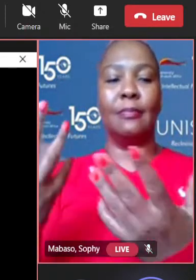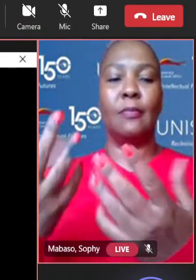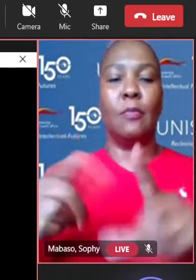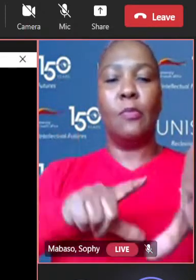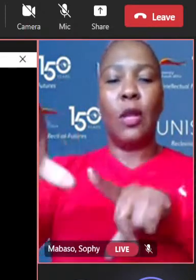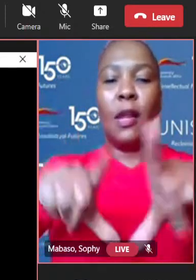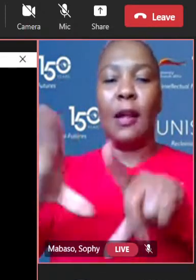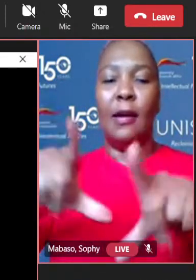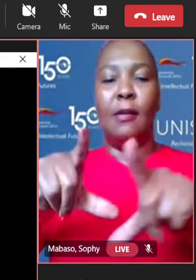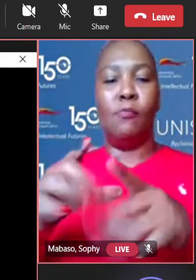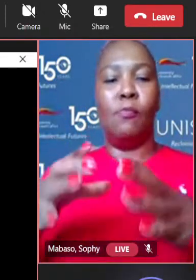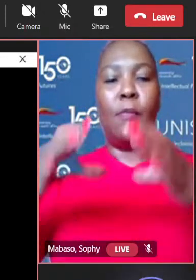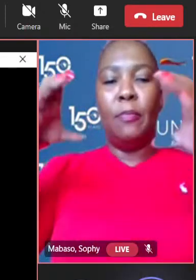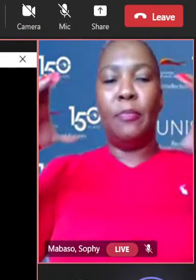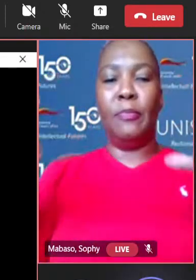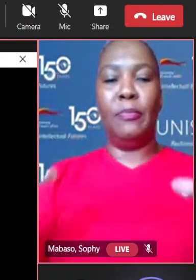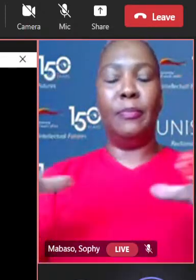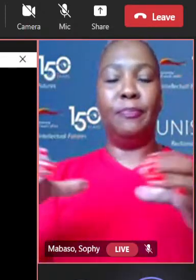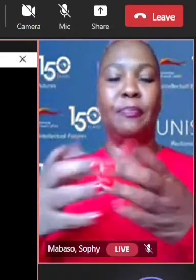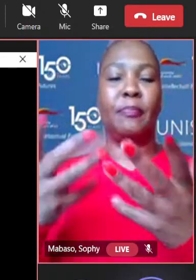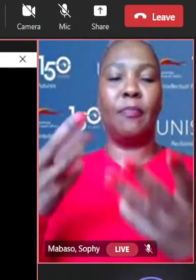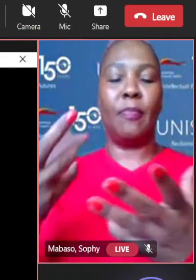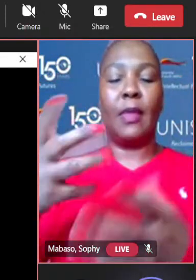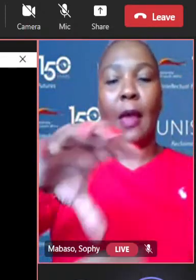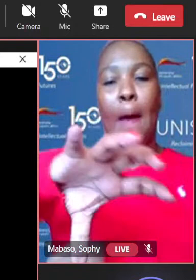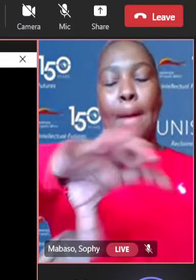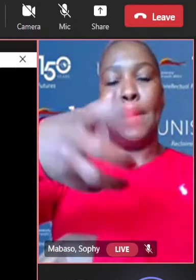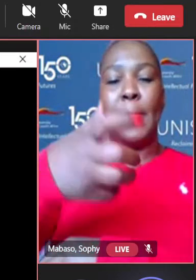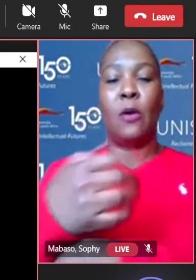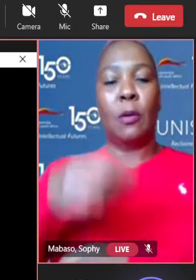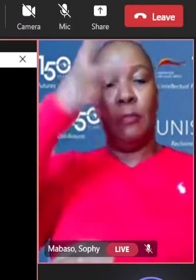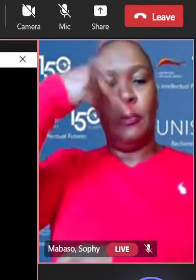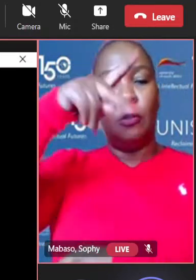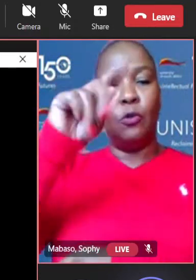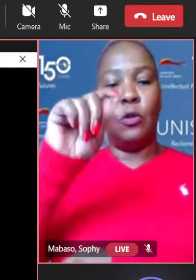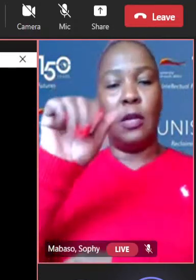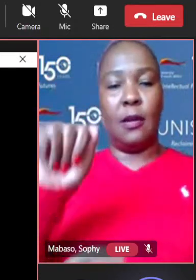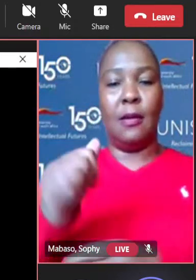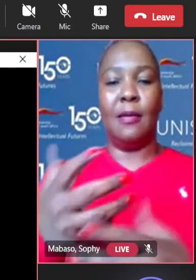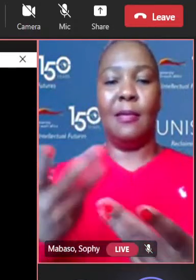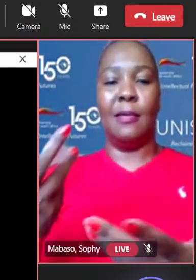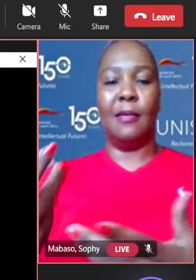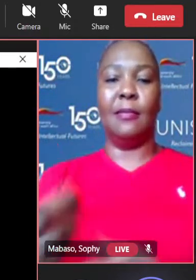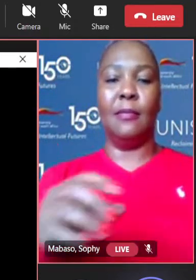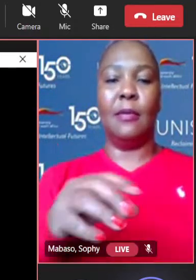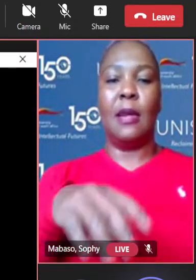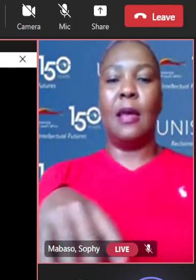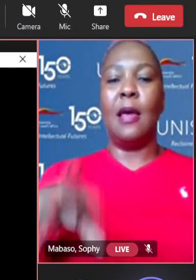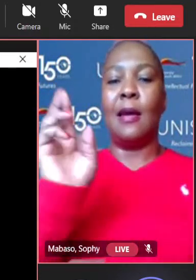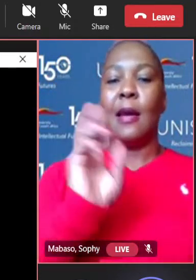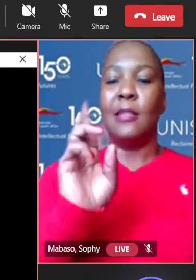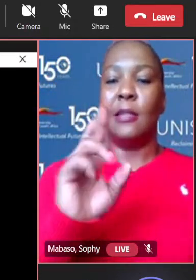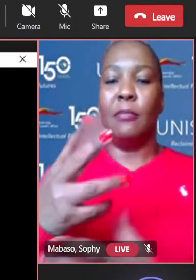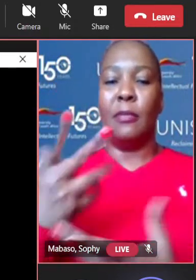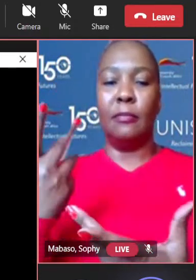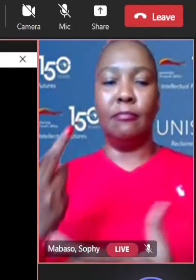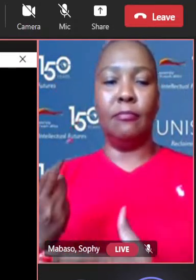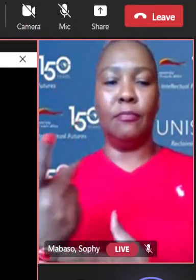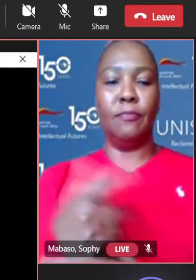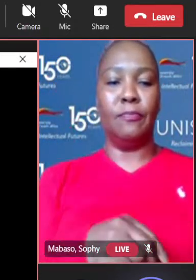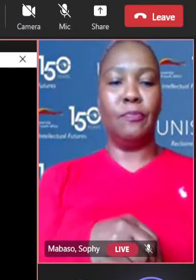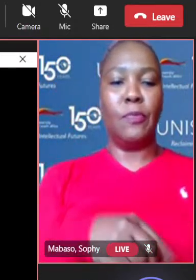main campus in Pretoria, Muckleneck, Rustenburg, Graduate School of